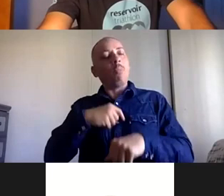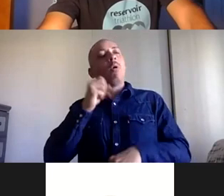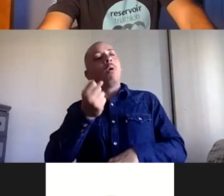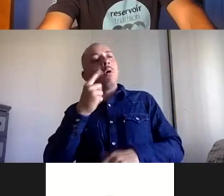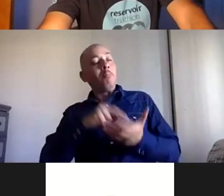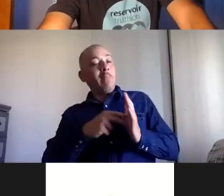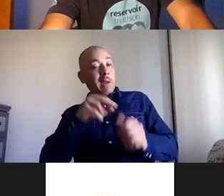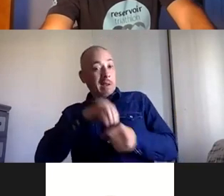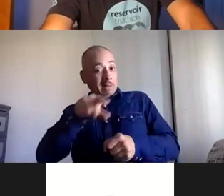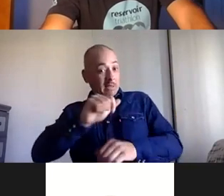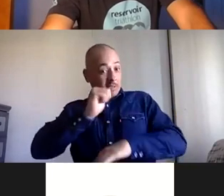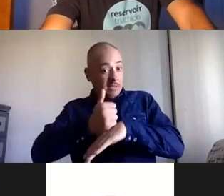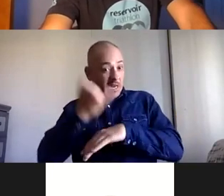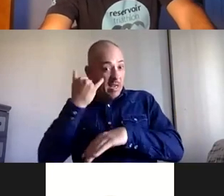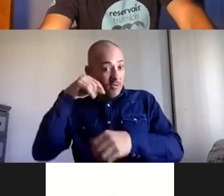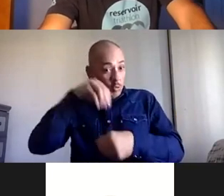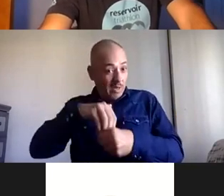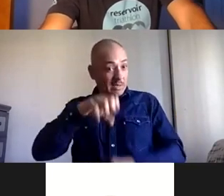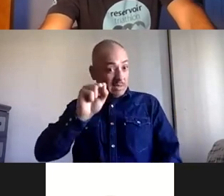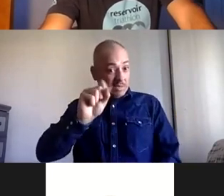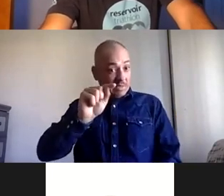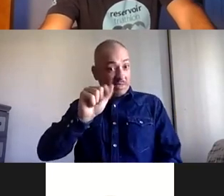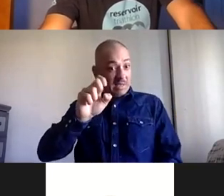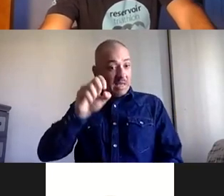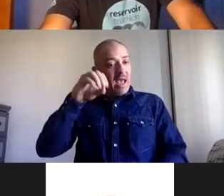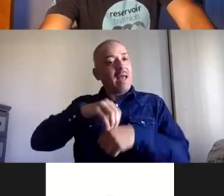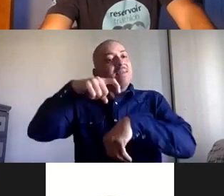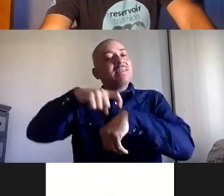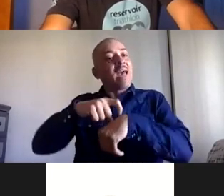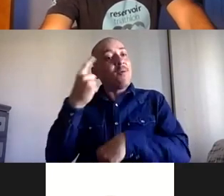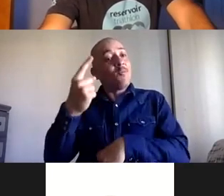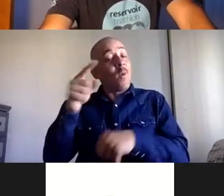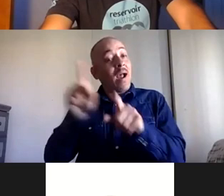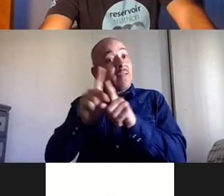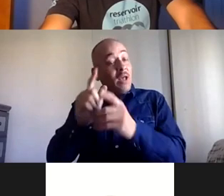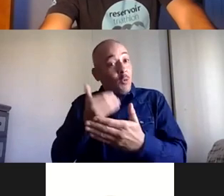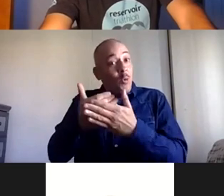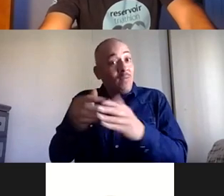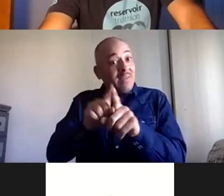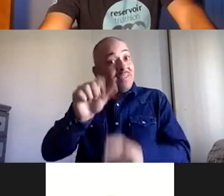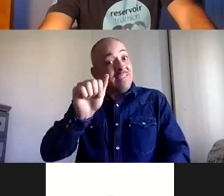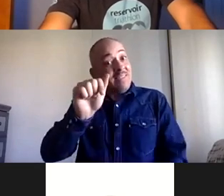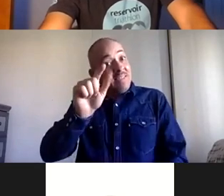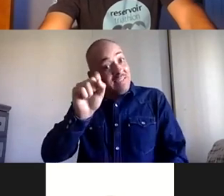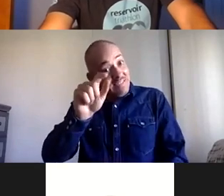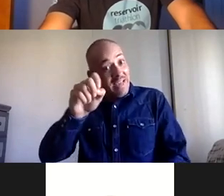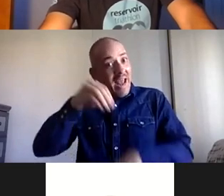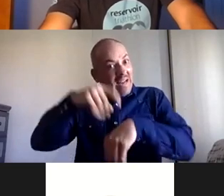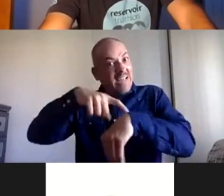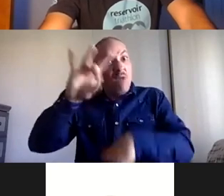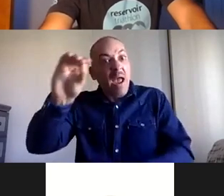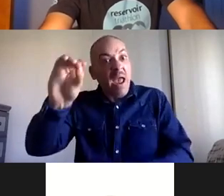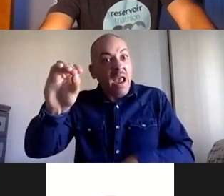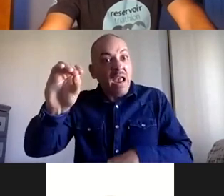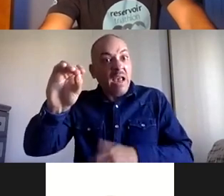you're in a state at time 1 and then you reach the same state at time like 80, then it would have the exact same